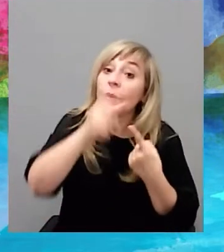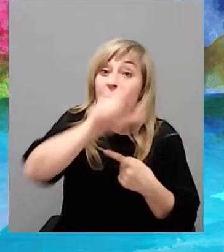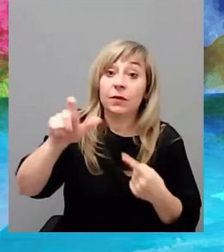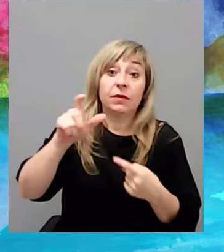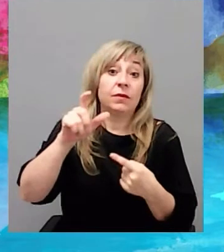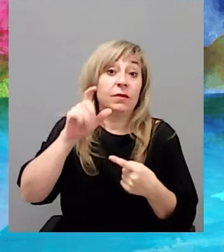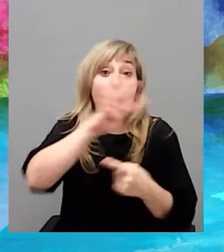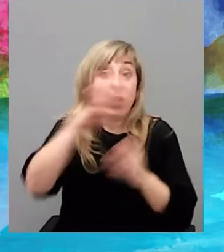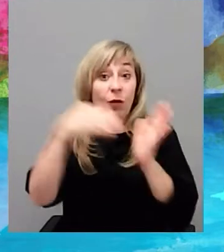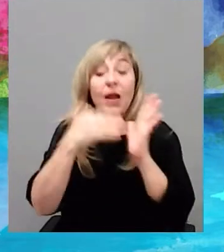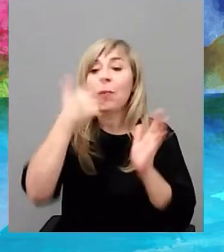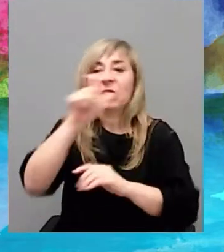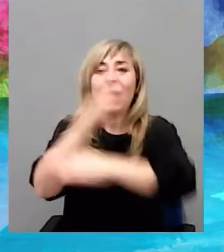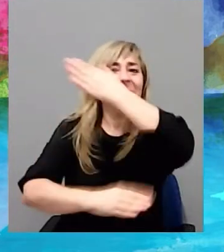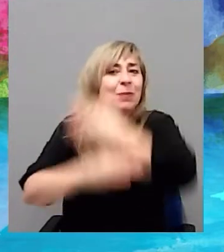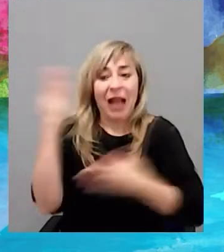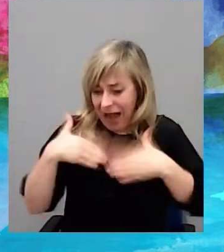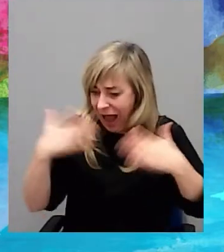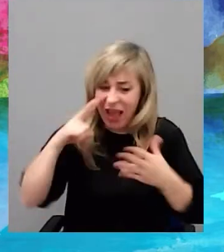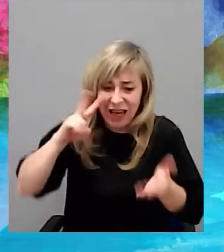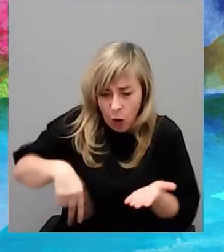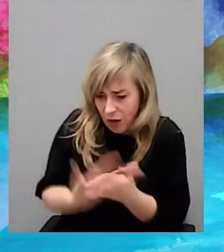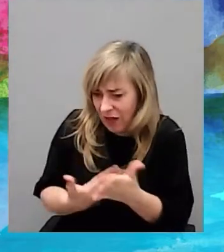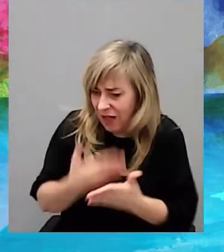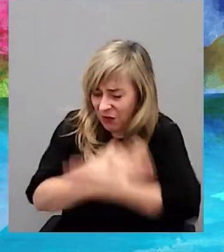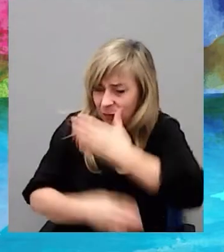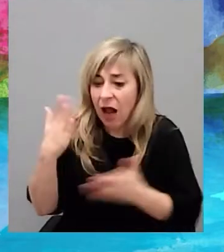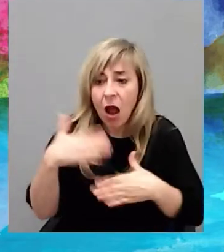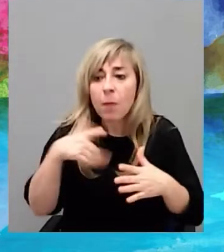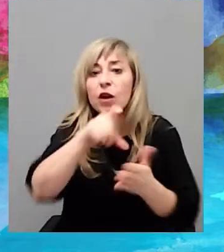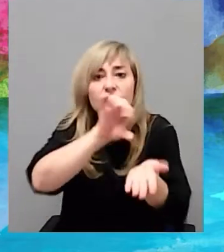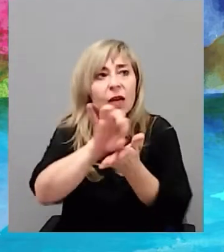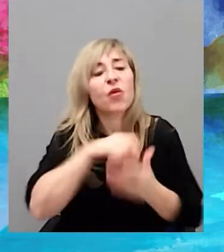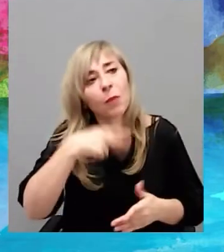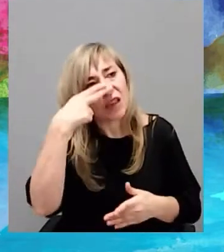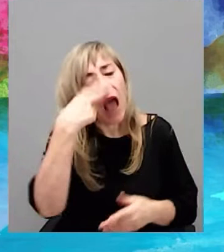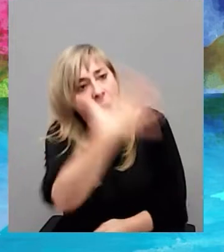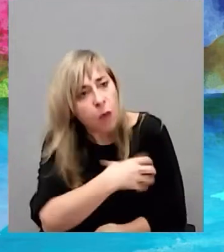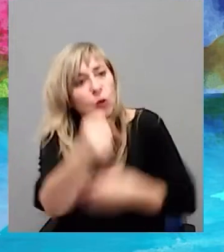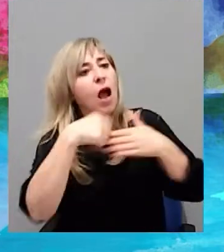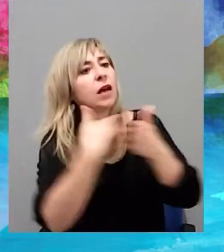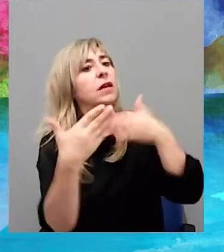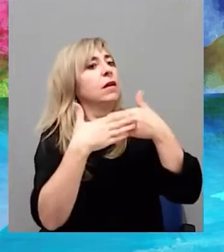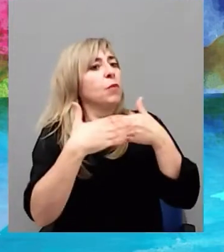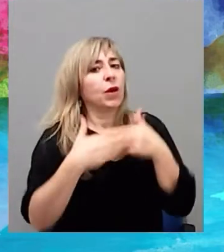but there are people with no disabilities, really, use these services as well,